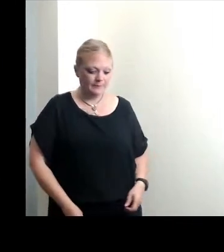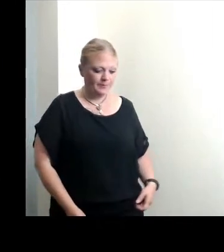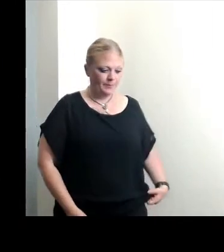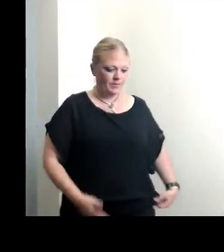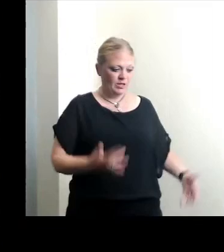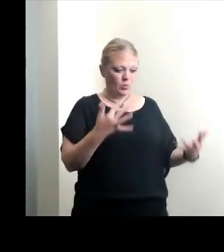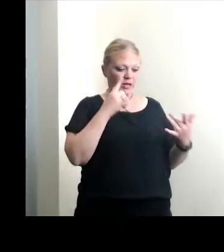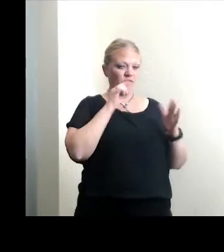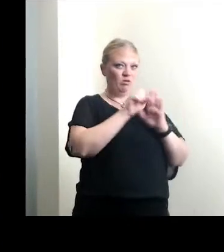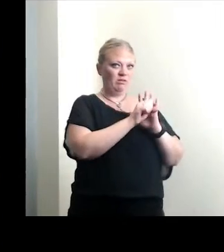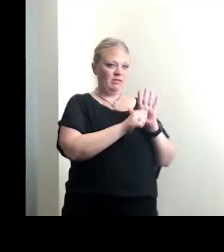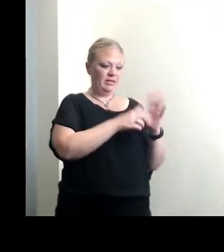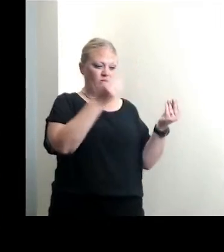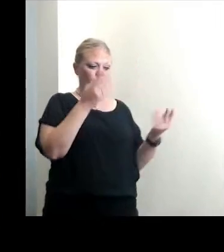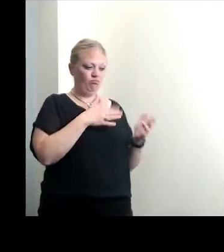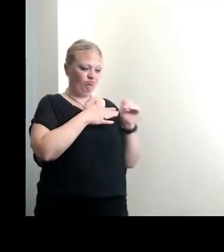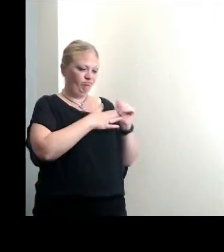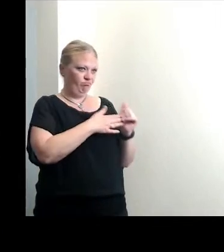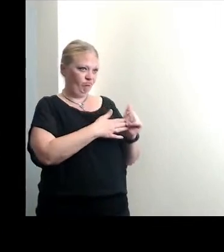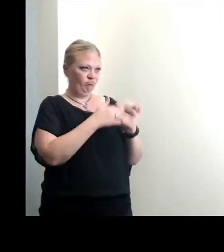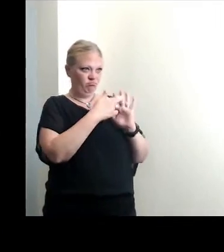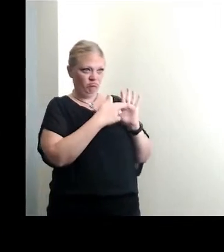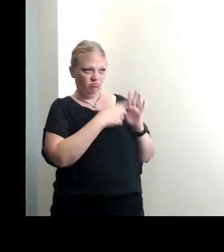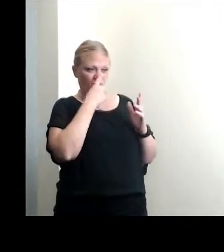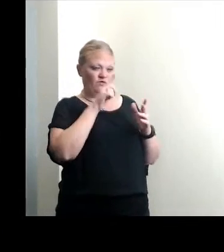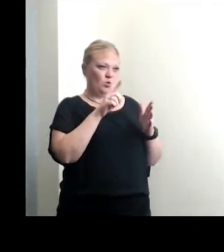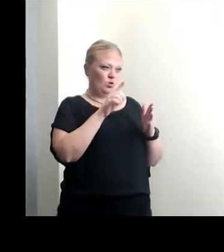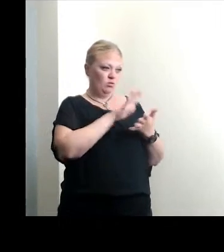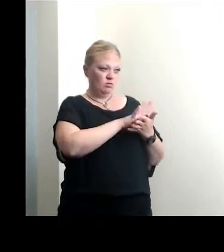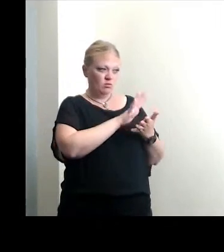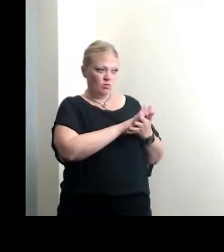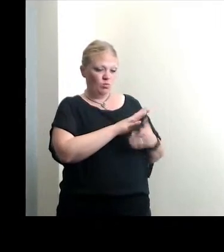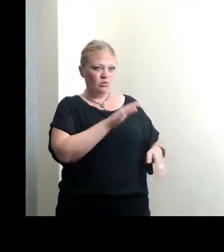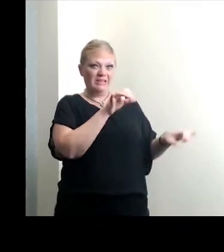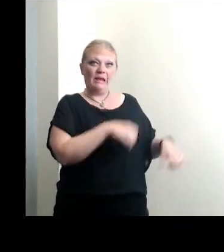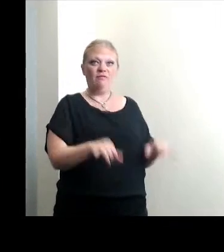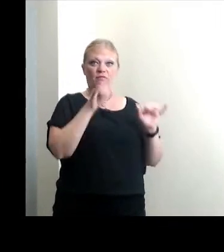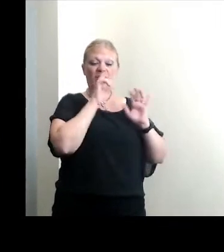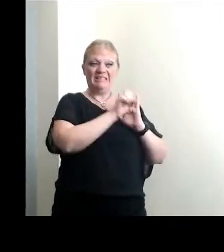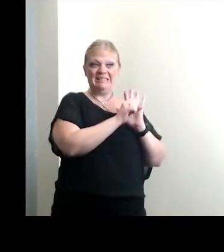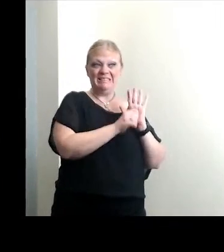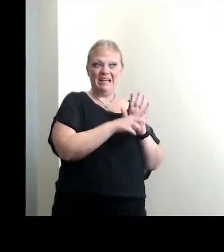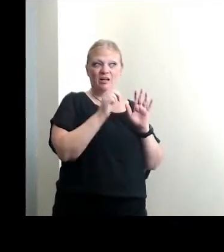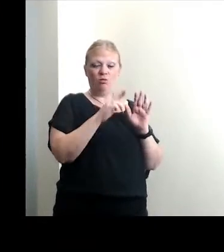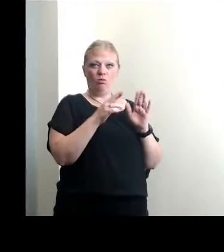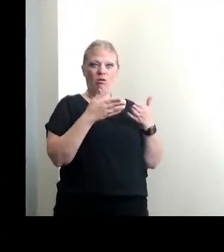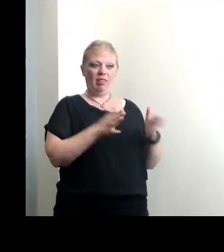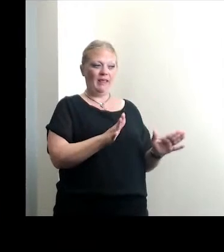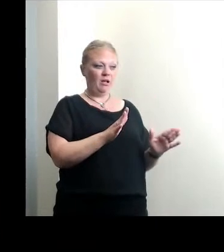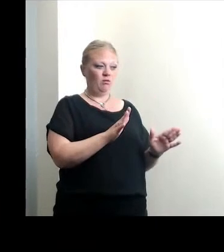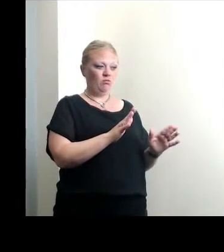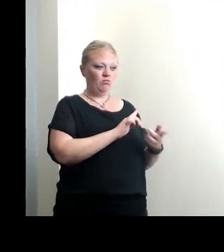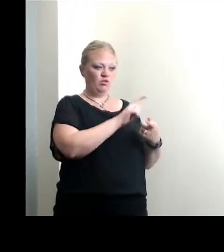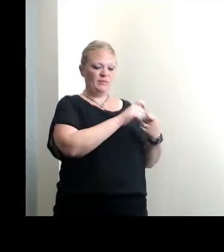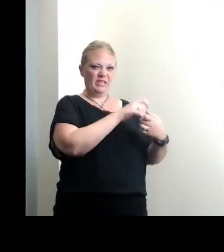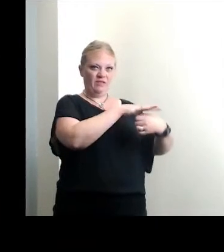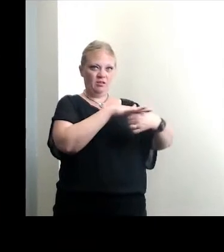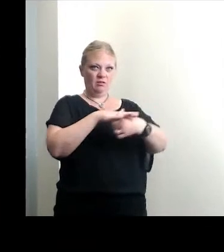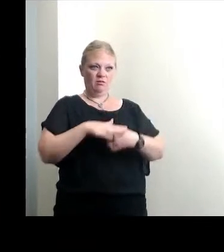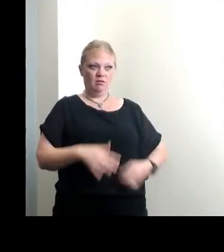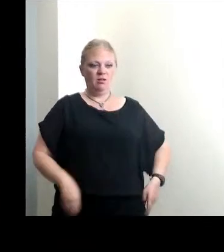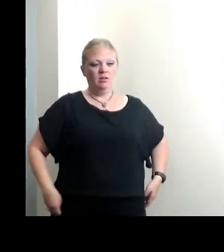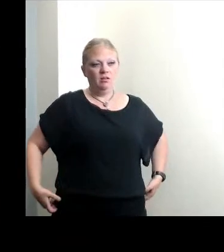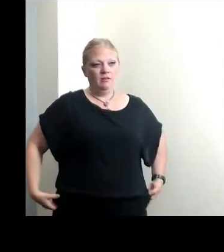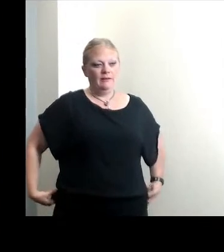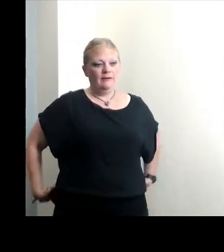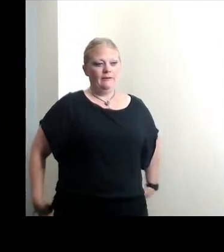state to issue guidance with regards to schools. Will that be blanket across the state, or will it be allowed to localities? We've been told the state